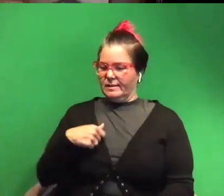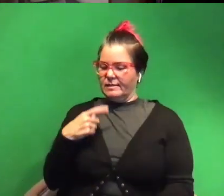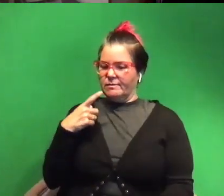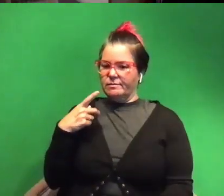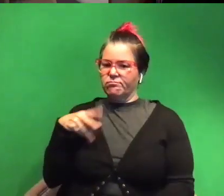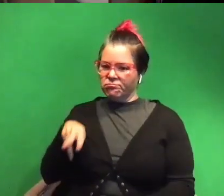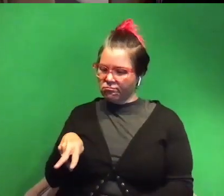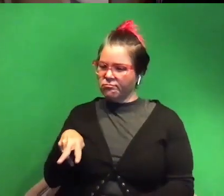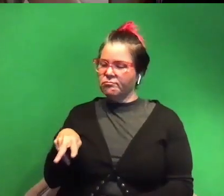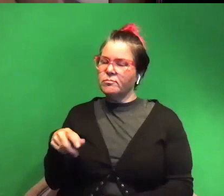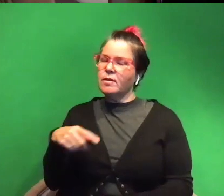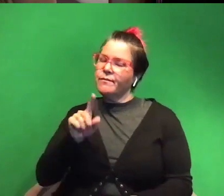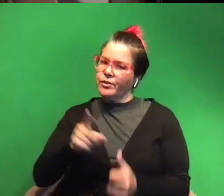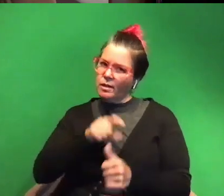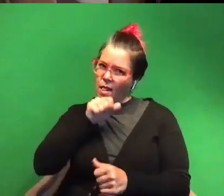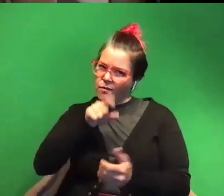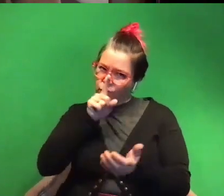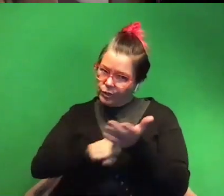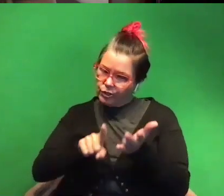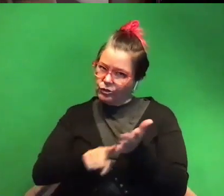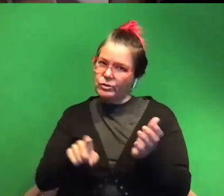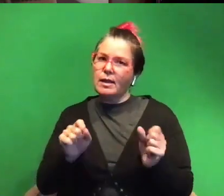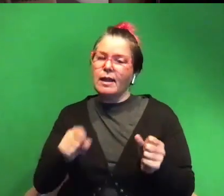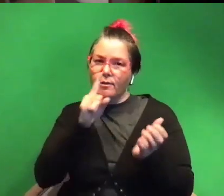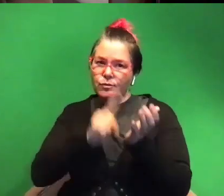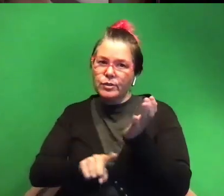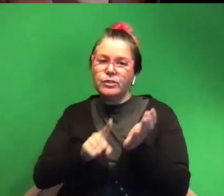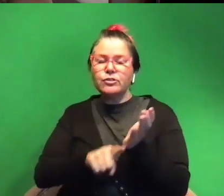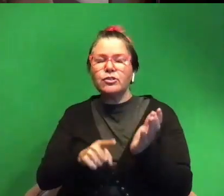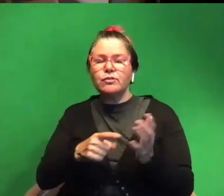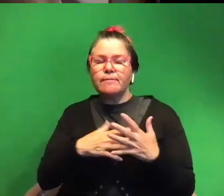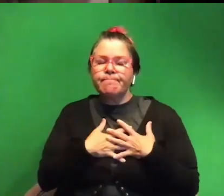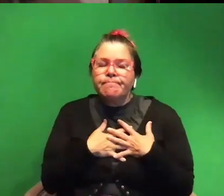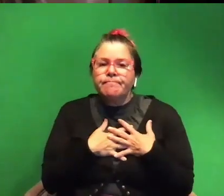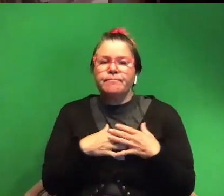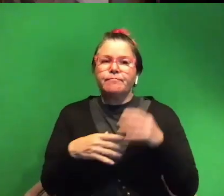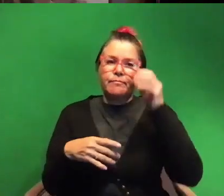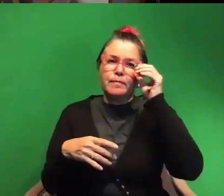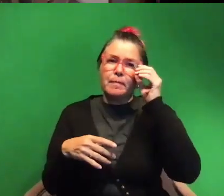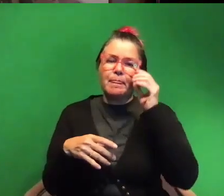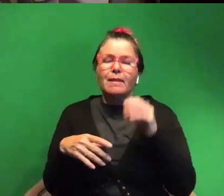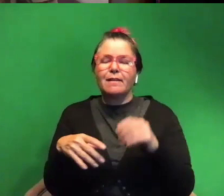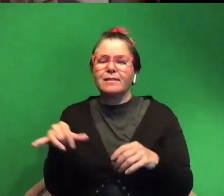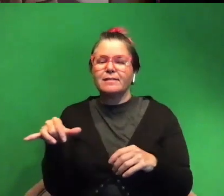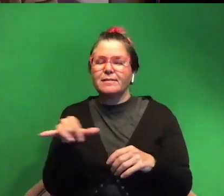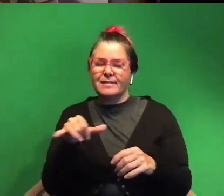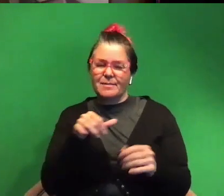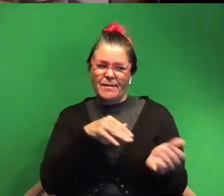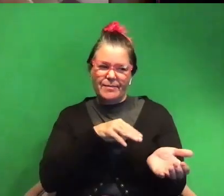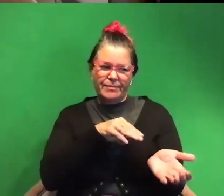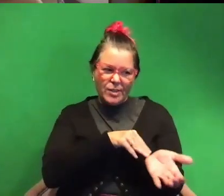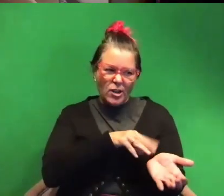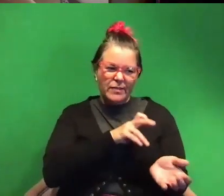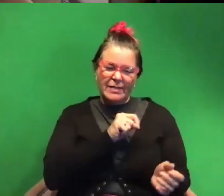one, that I loved research, right? I was able to do that research, and it really spoke to me in a way that being a vet or being a doctor did not speak to